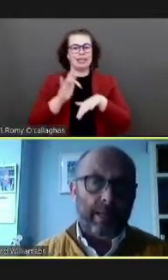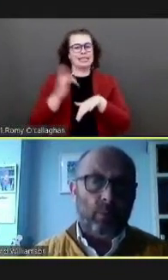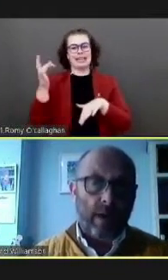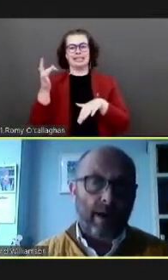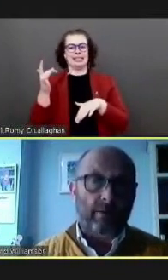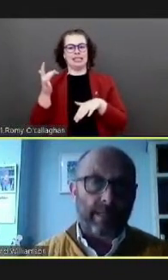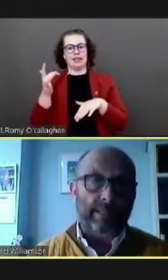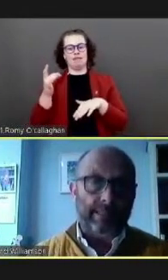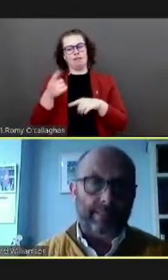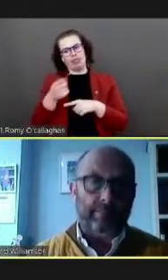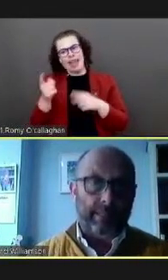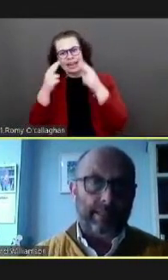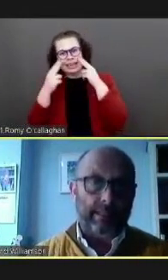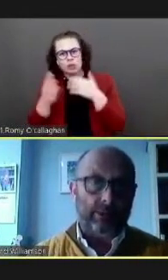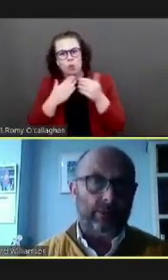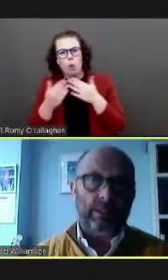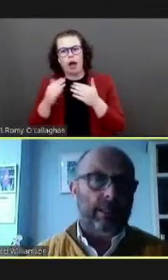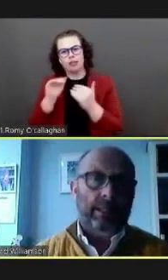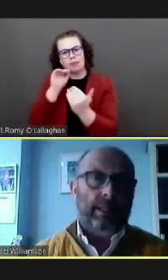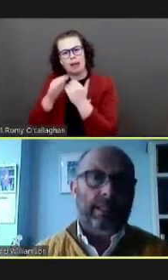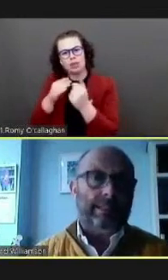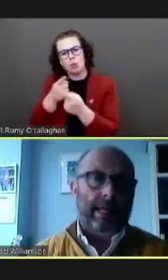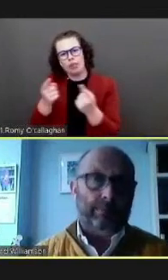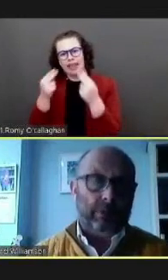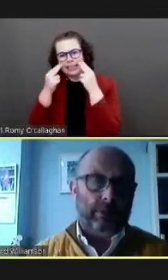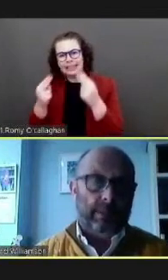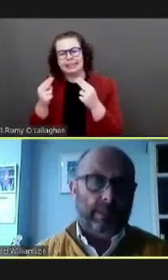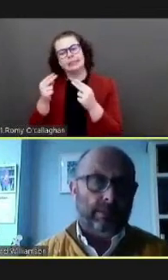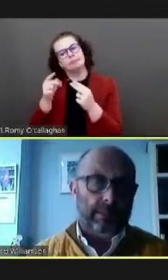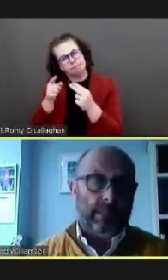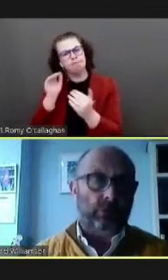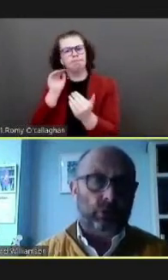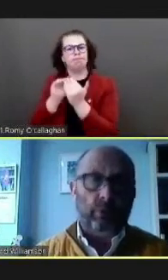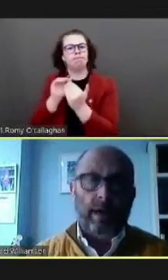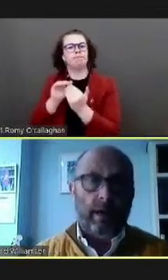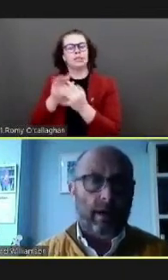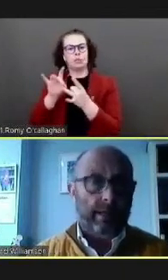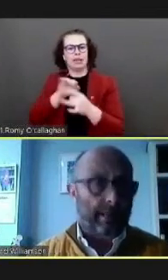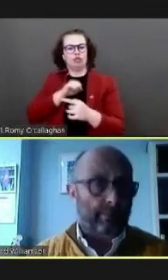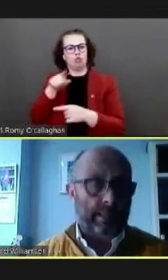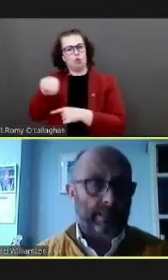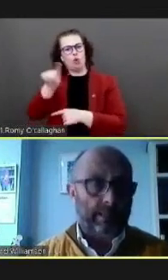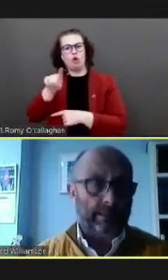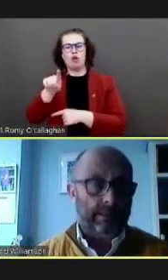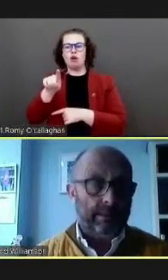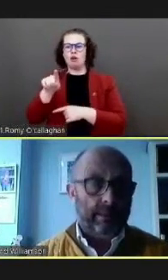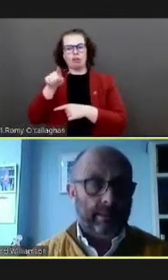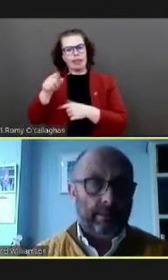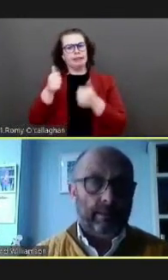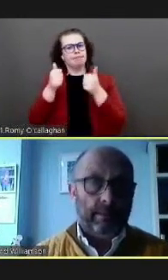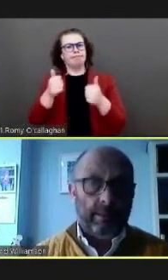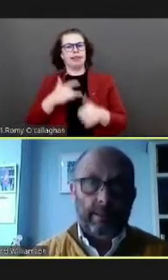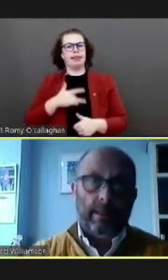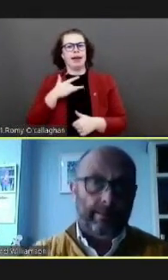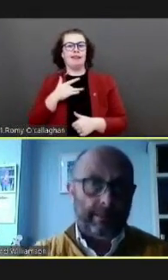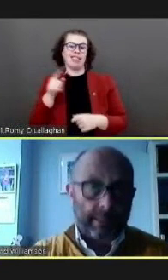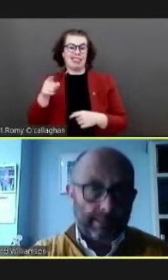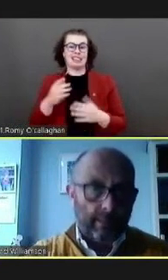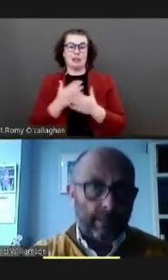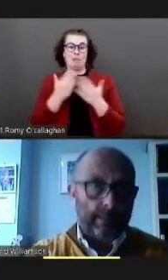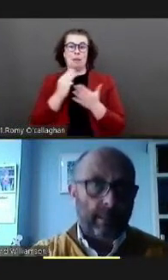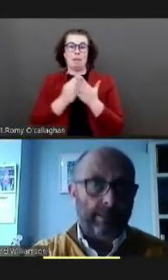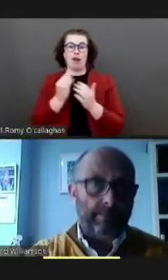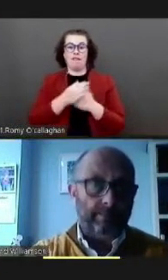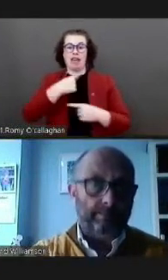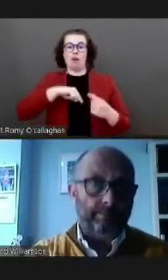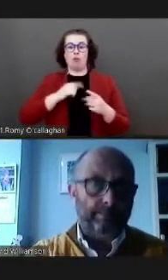individual and being aware of their disability issues is absolutely central to our heart and our practice. I think that's